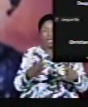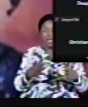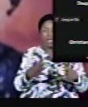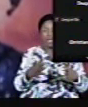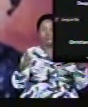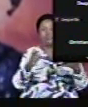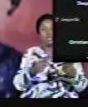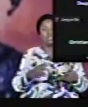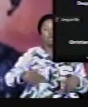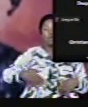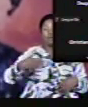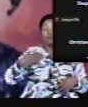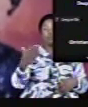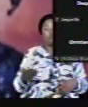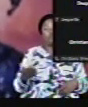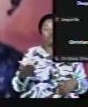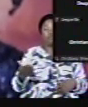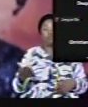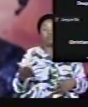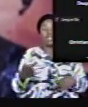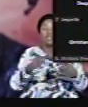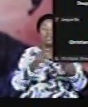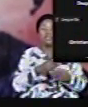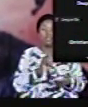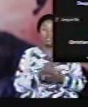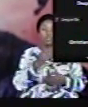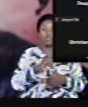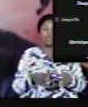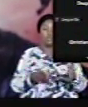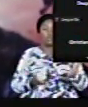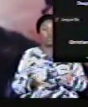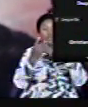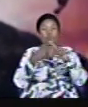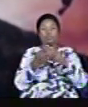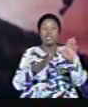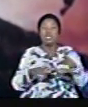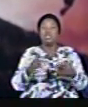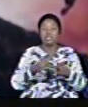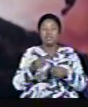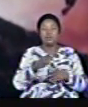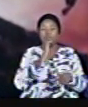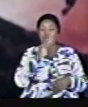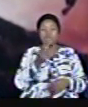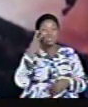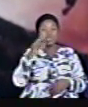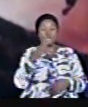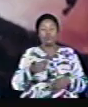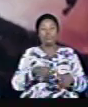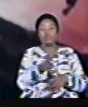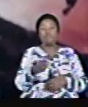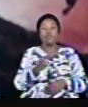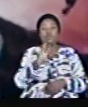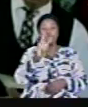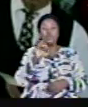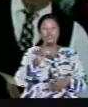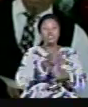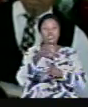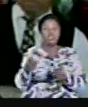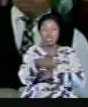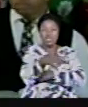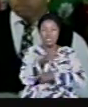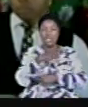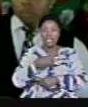that was risen from the dead, being seen of them 40 days and speaking of the